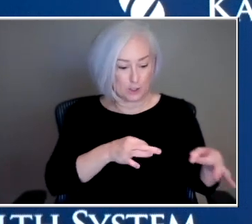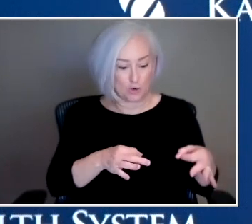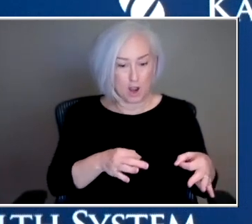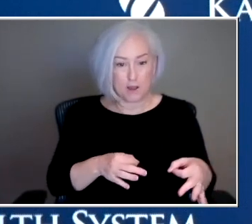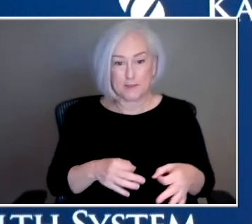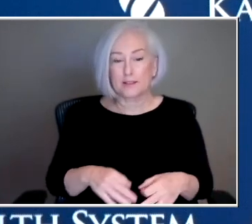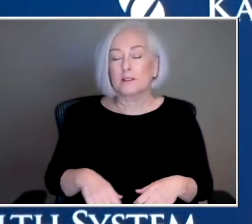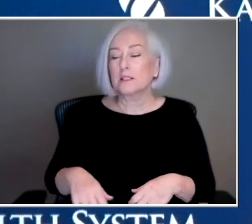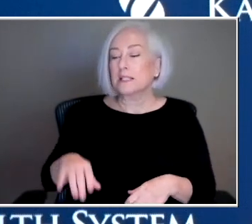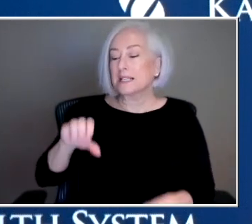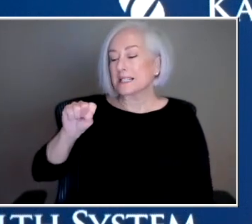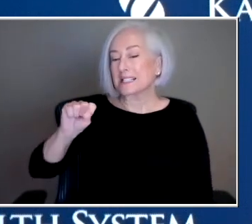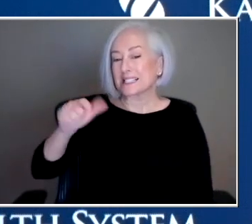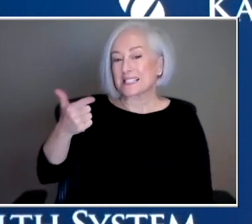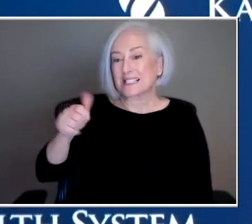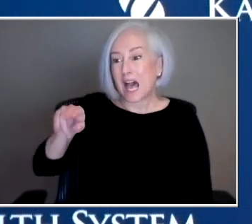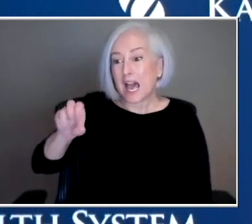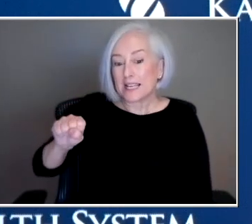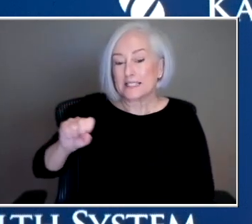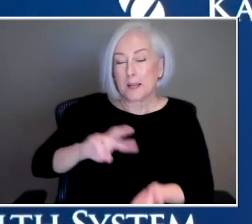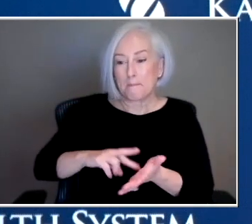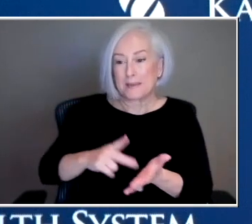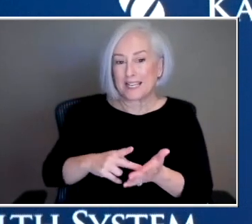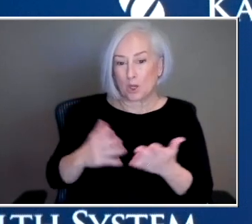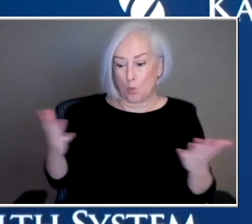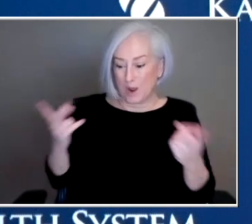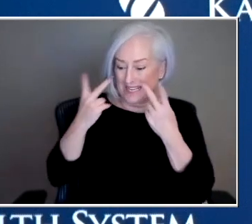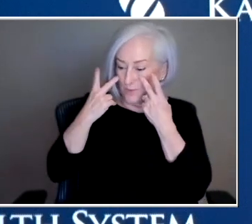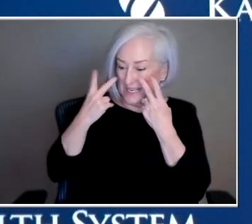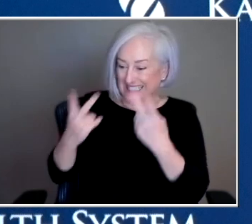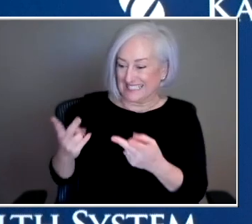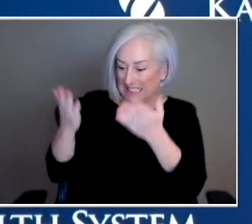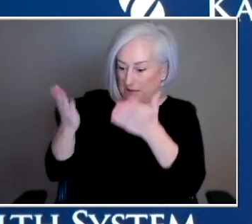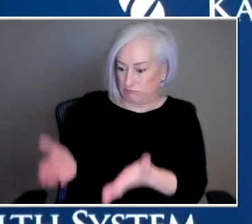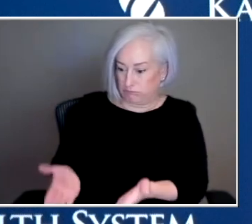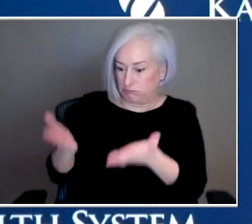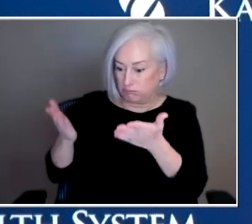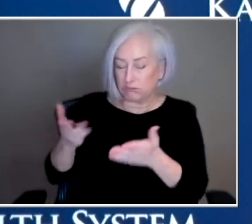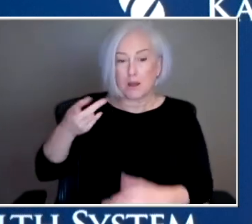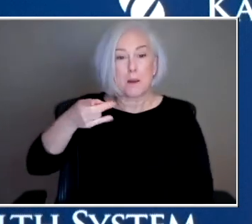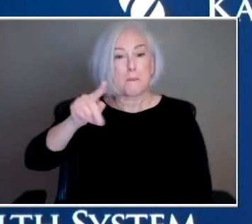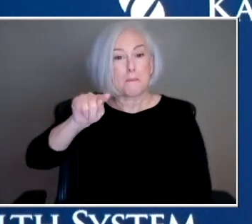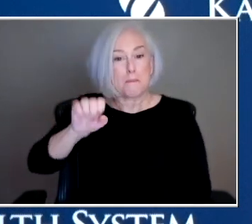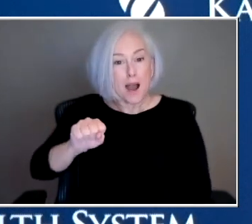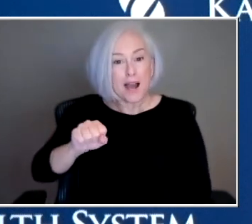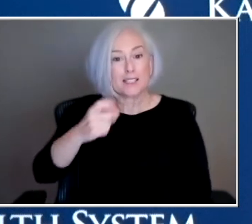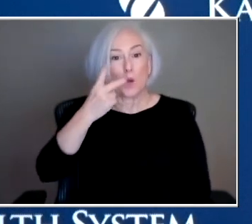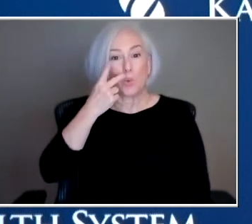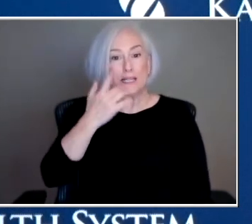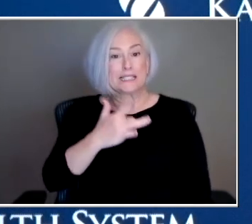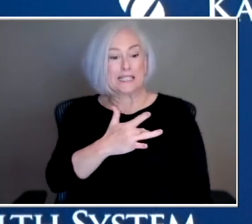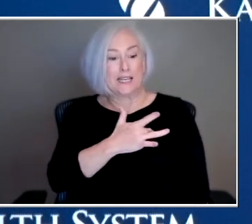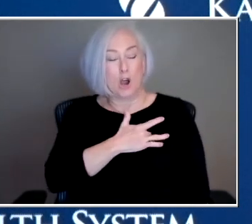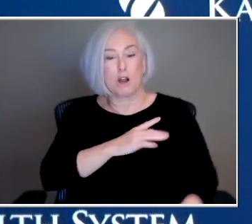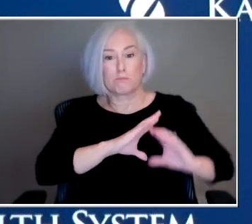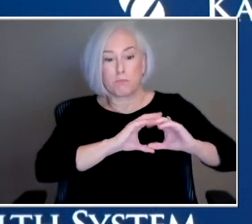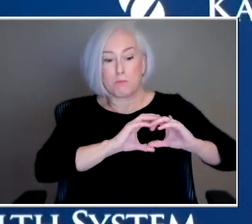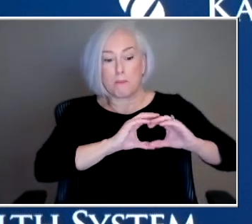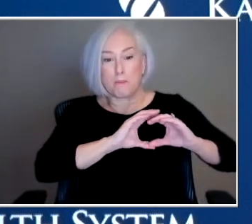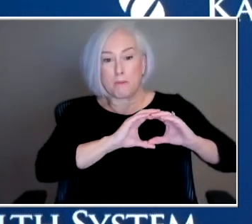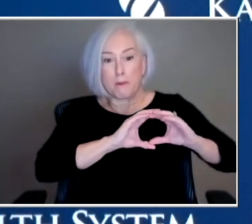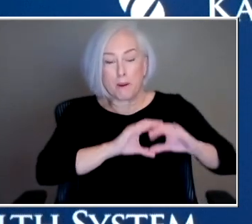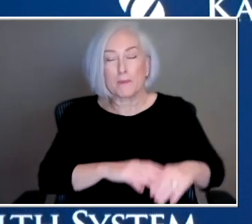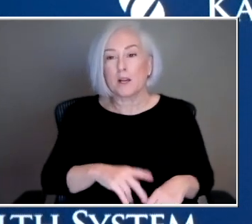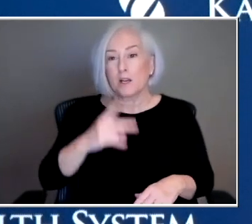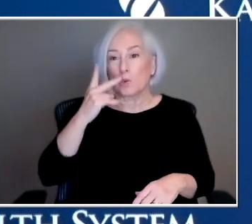that we can see. Obviously for POTS, we can see that with the blood pressure and the heart rate. But other things like shortness of breath